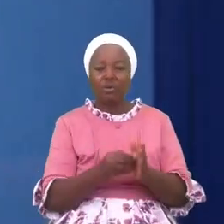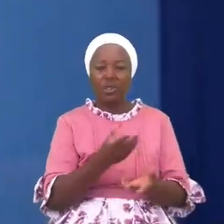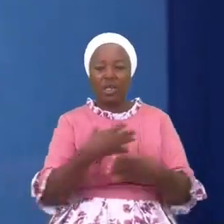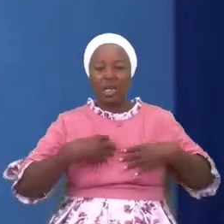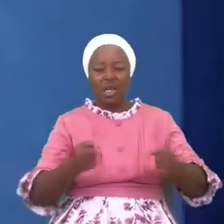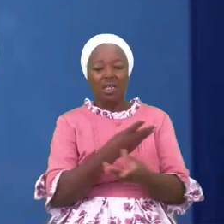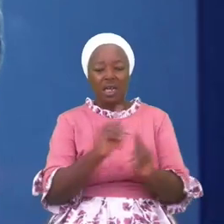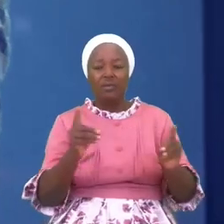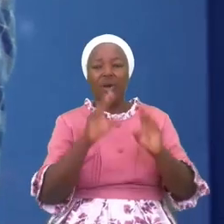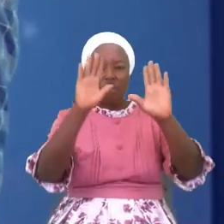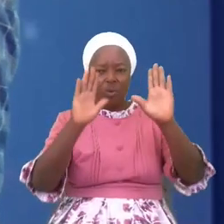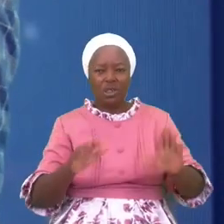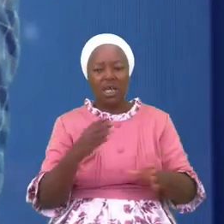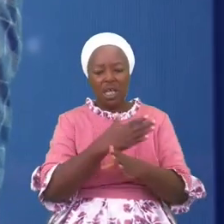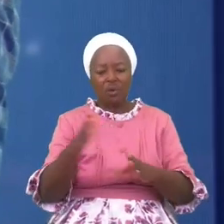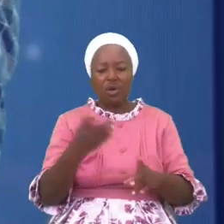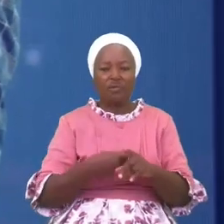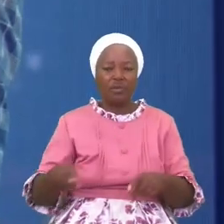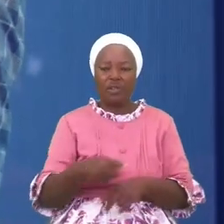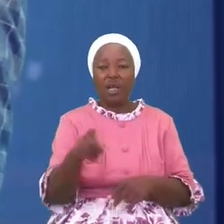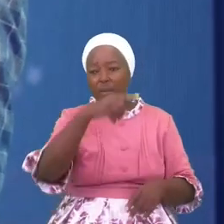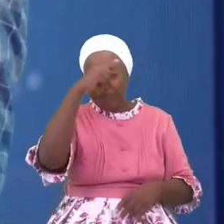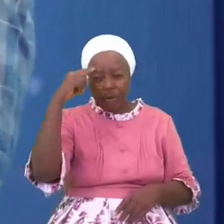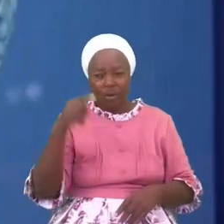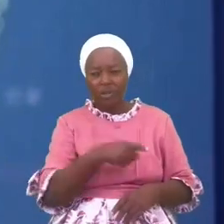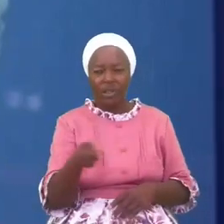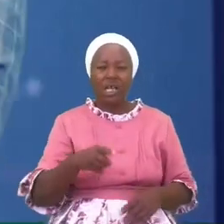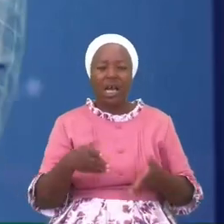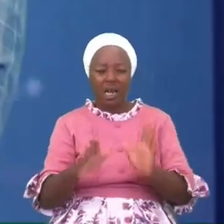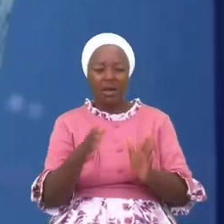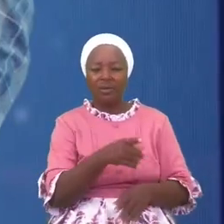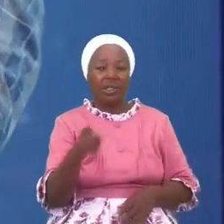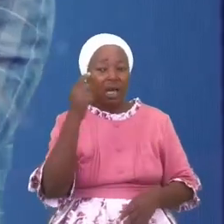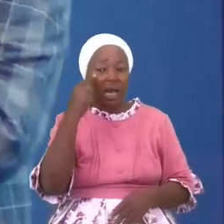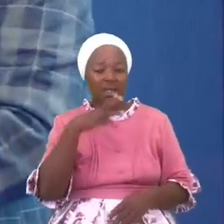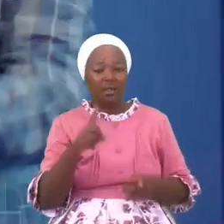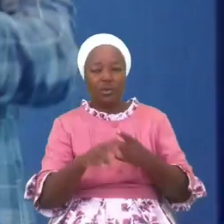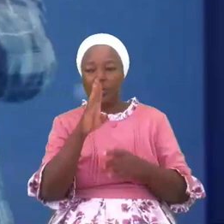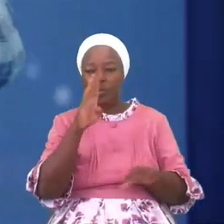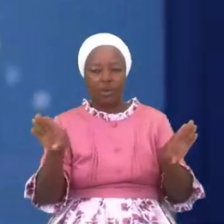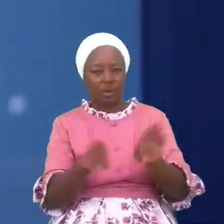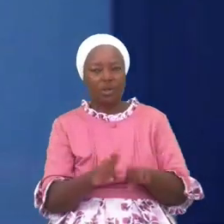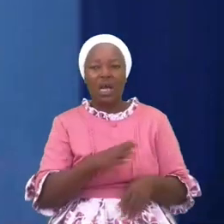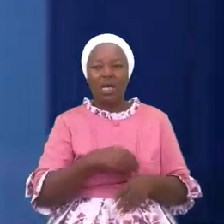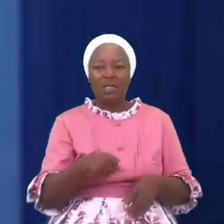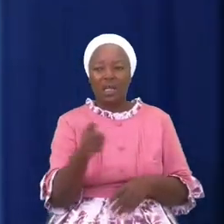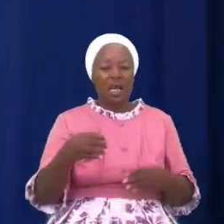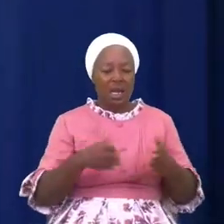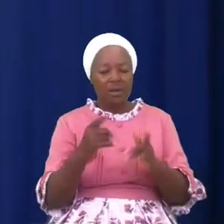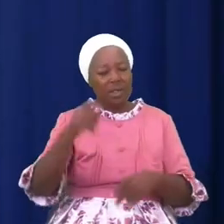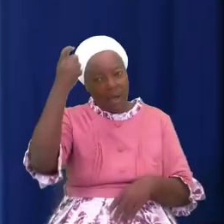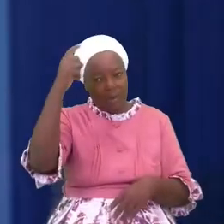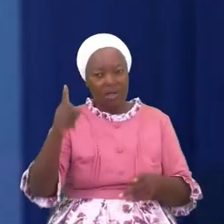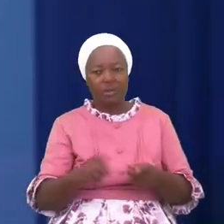allow their eyes to be closed and they allow their minds to be sealed that they will not hear. That's why it